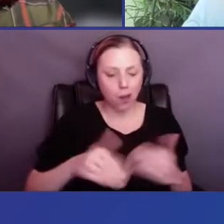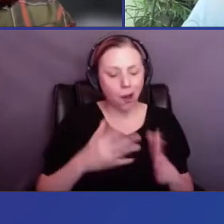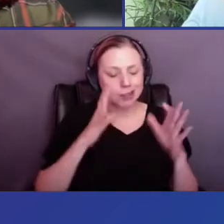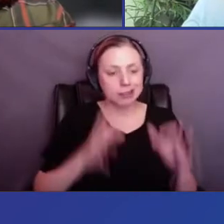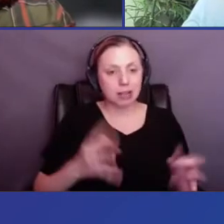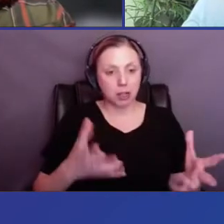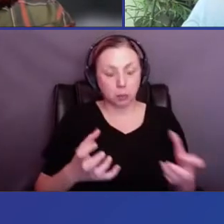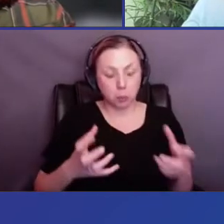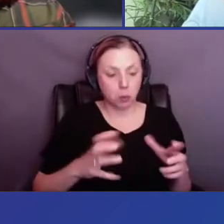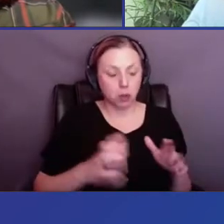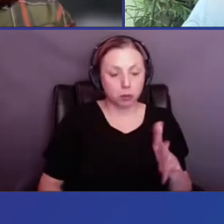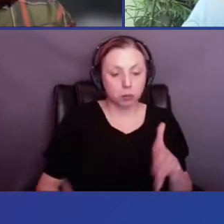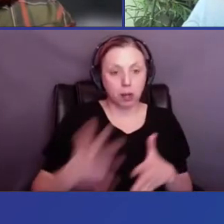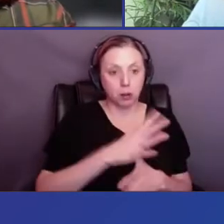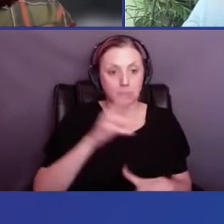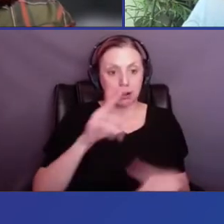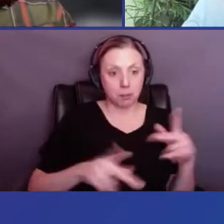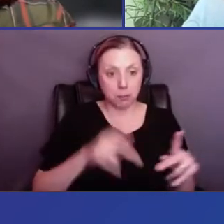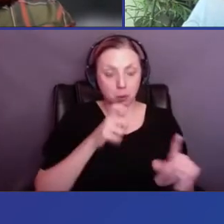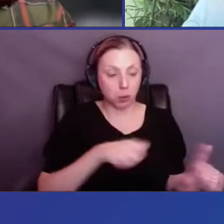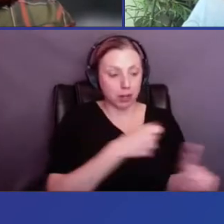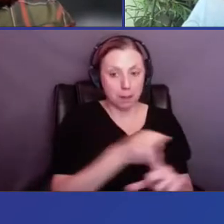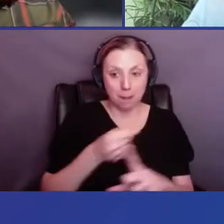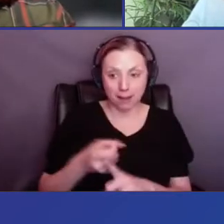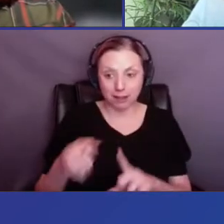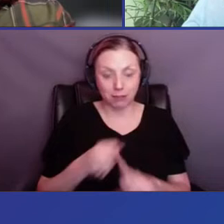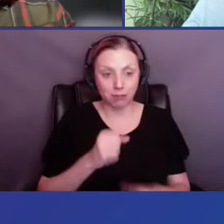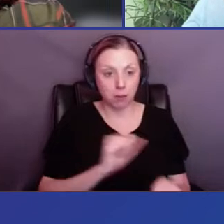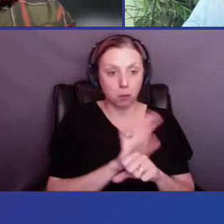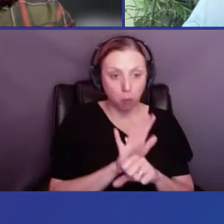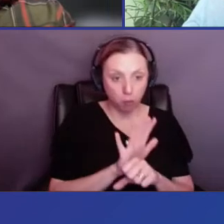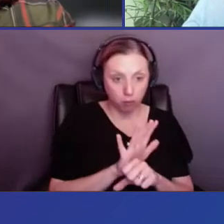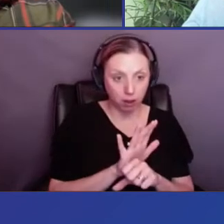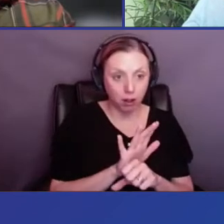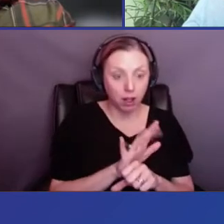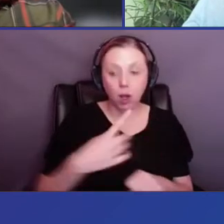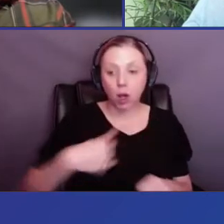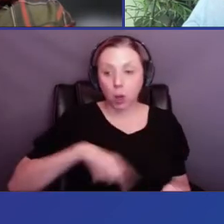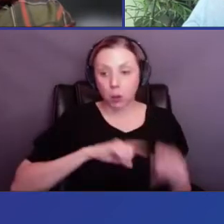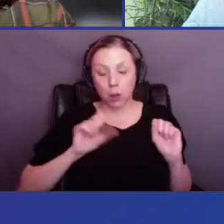deeply impacted by COVID, and we were able to